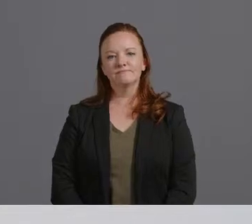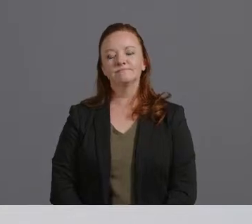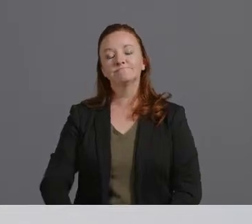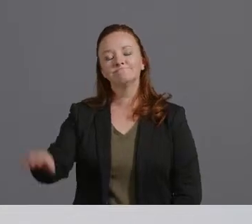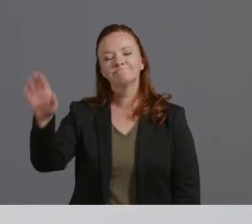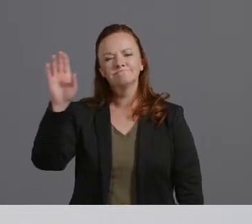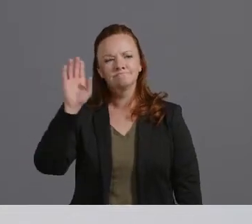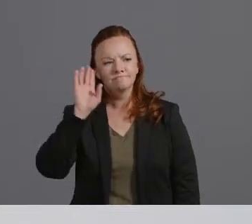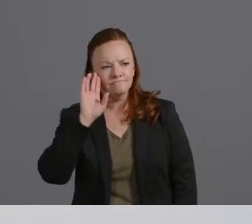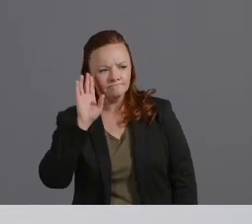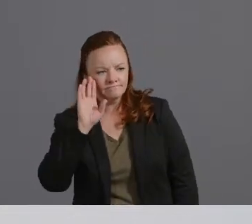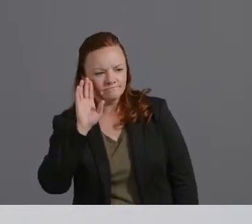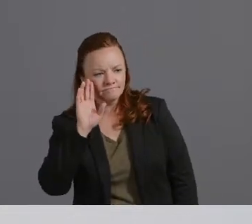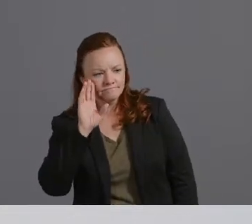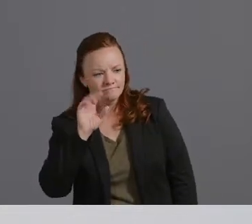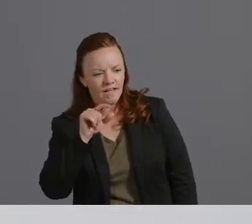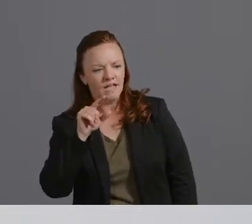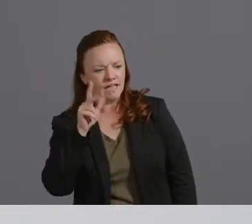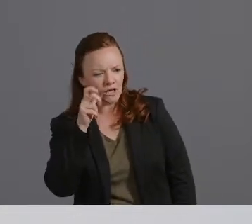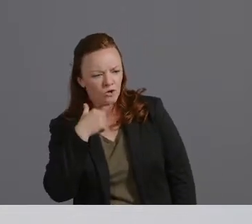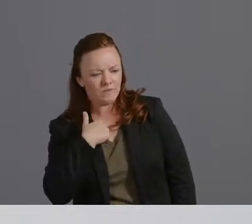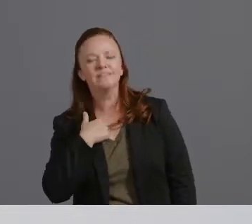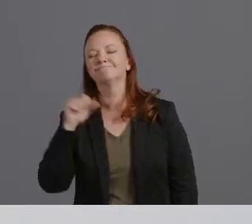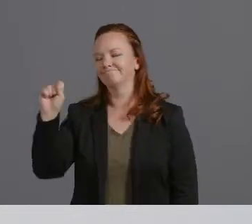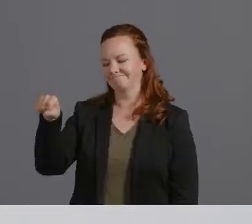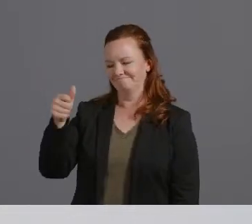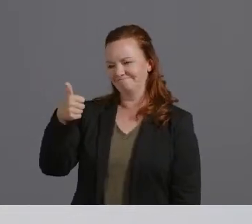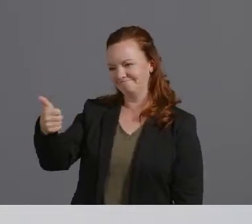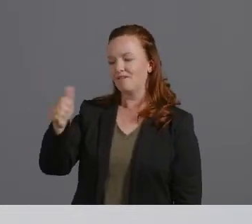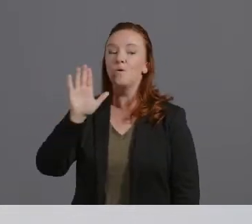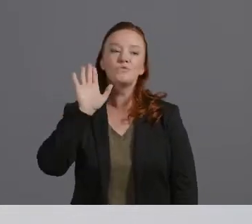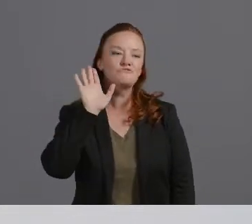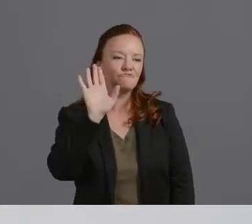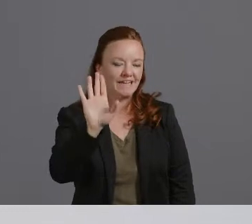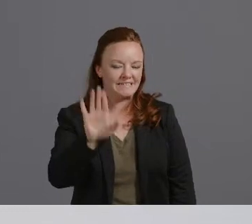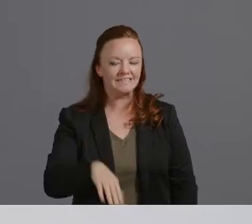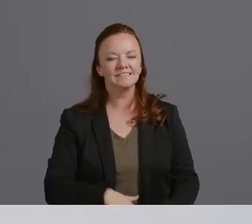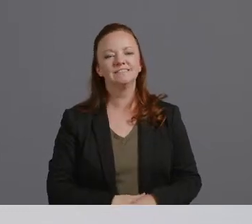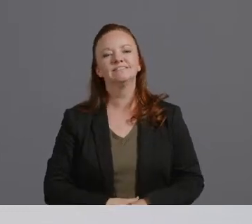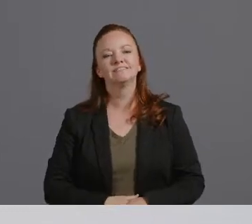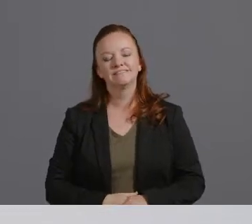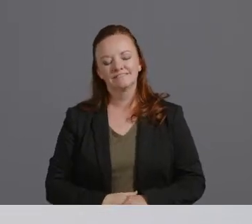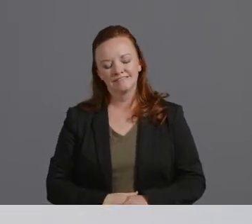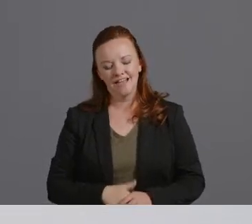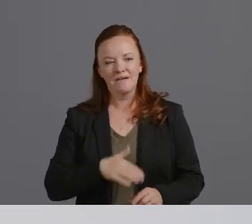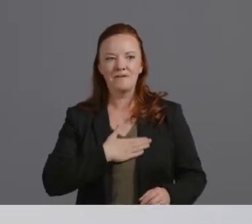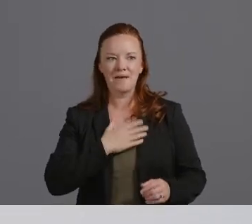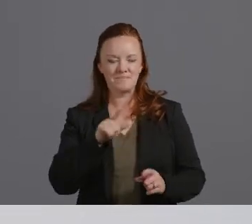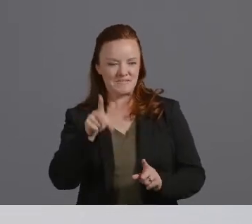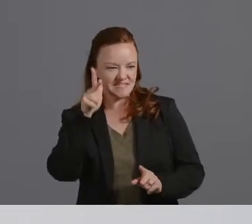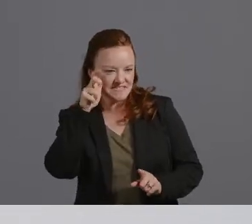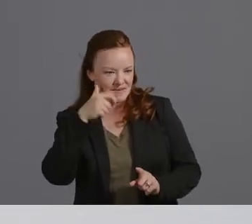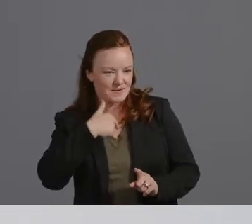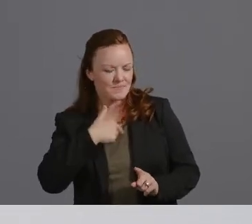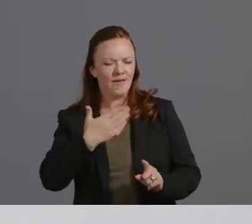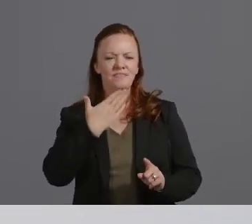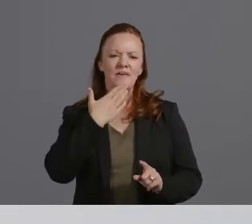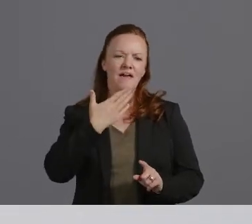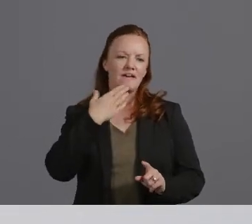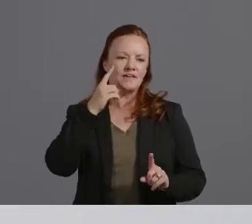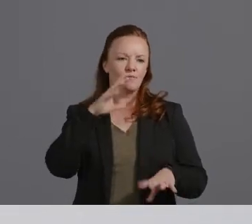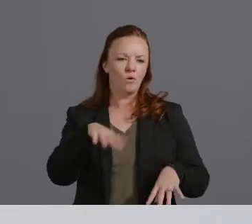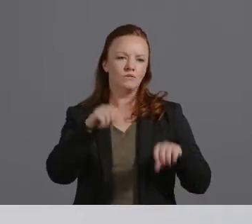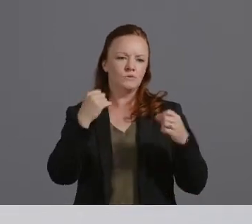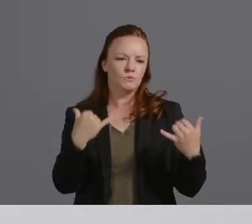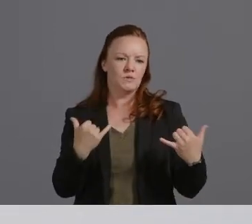Hello there, are you there? Yeah, I can hear you. Yes. Okay, great. I'm very happy about that. And thank you very much for doing this. We really do appreciate